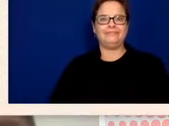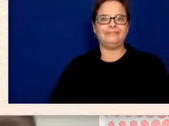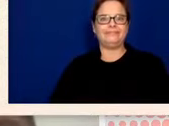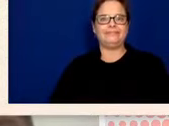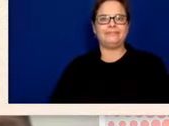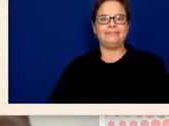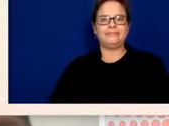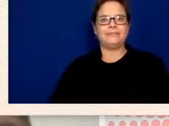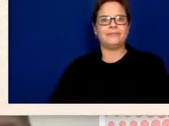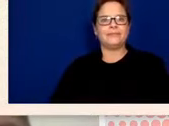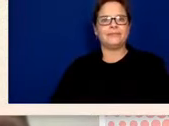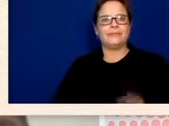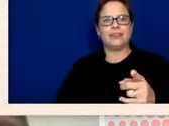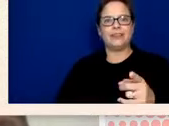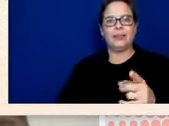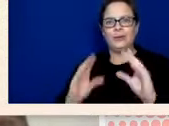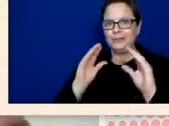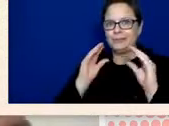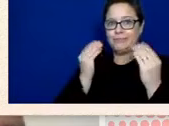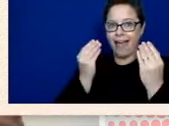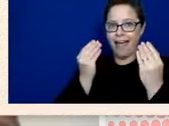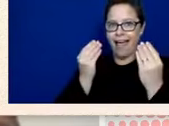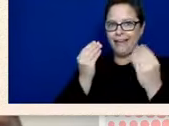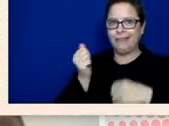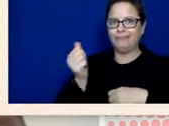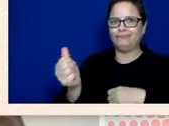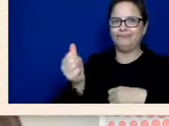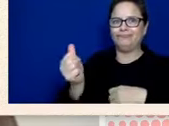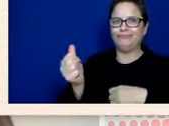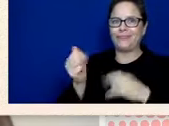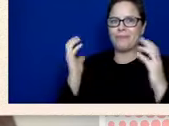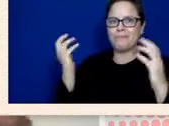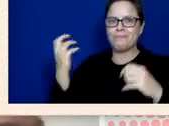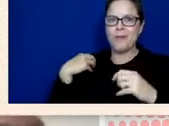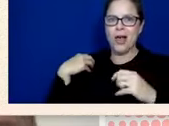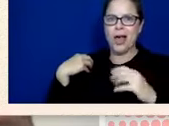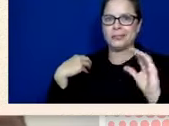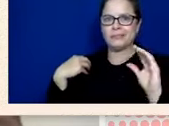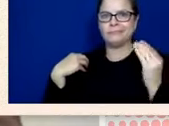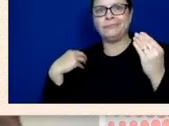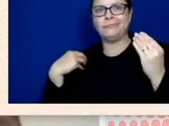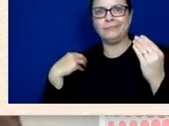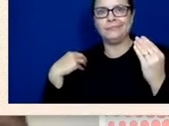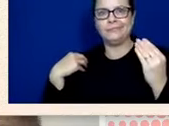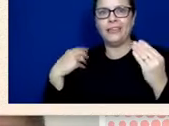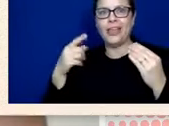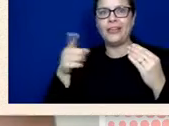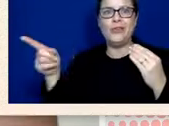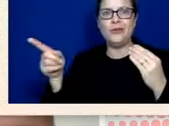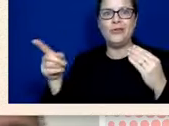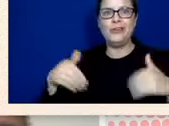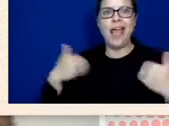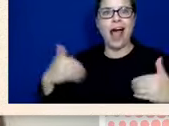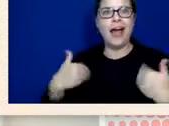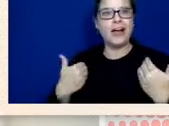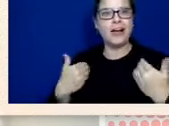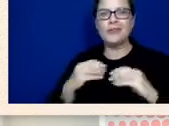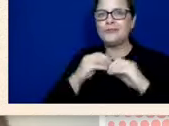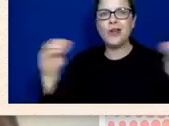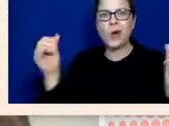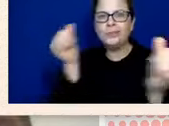I like how you smile when you say that, like you're the boss. It's like, hey, I'm the oldest, so y'all listen to me, all right? So I don't want to hear none of you. I don't want to hear no nonsense from